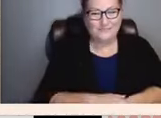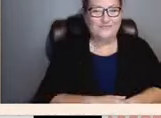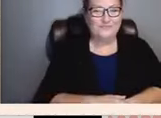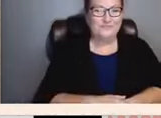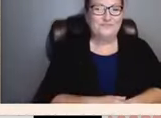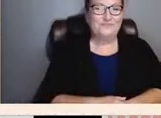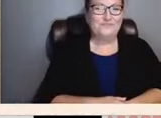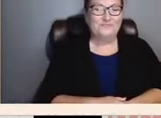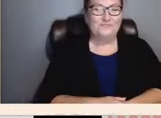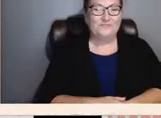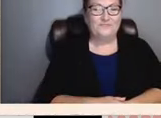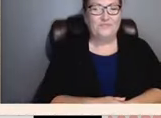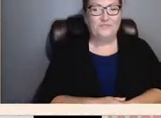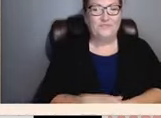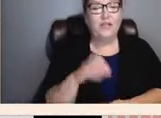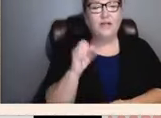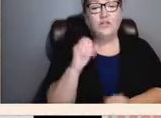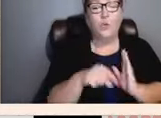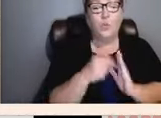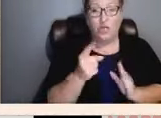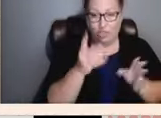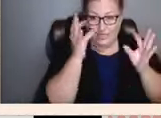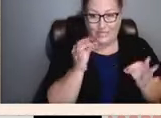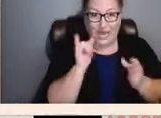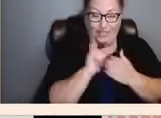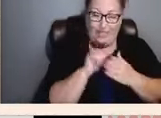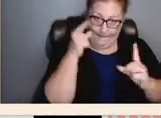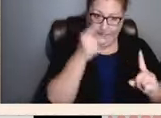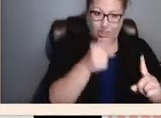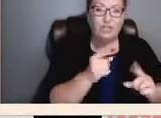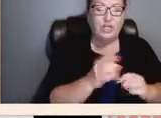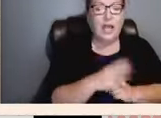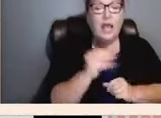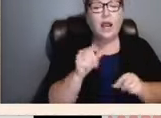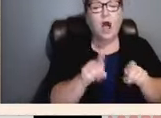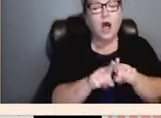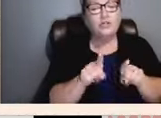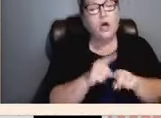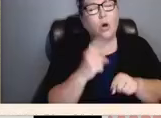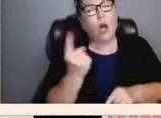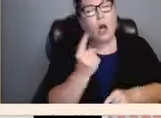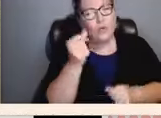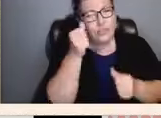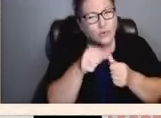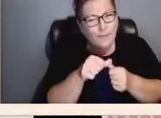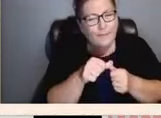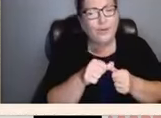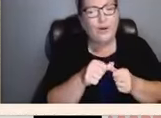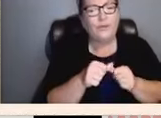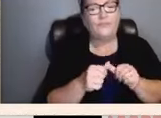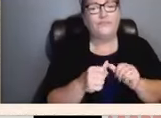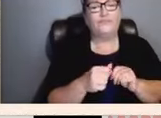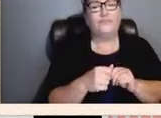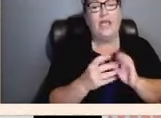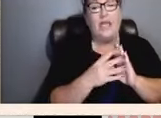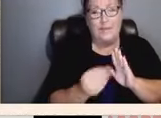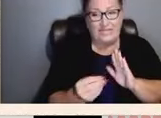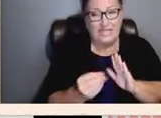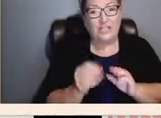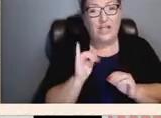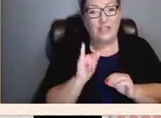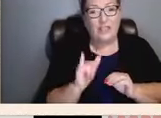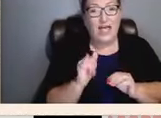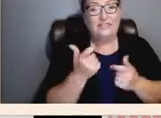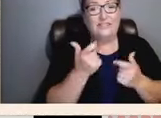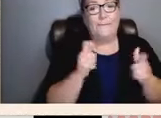So once you've decided on that mission, and also always remember, imitation is the biggest form of flattery.